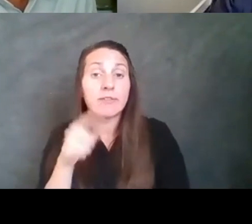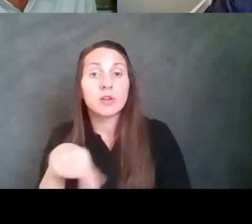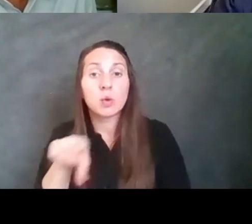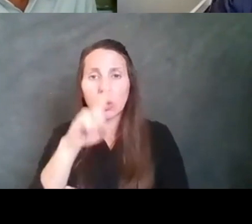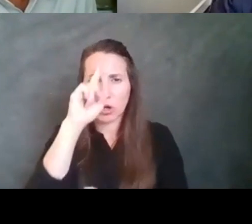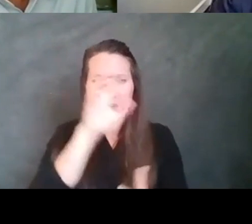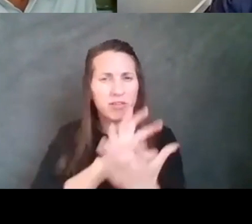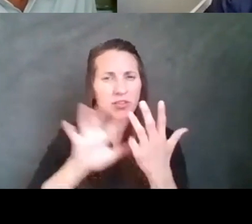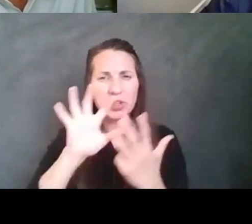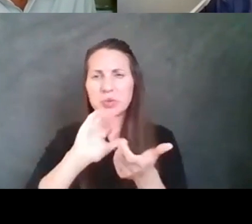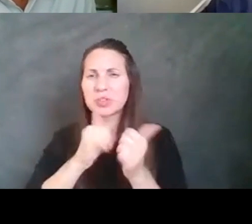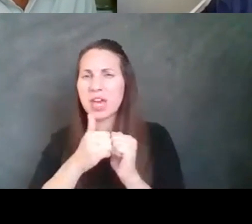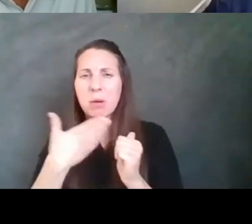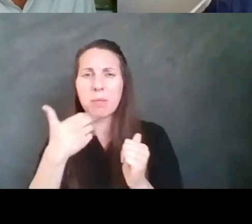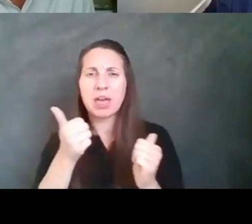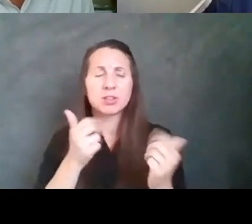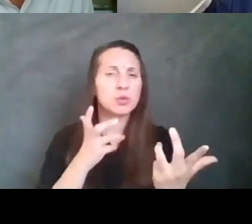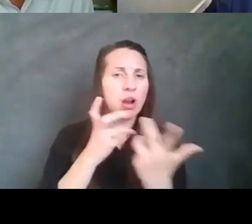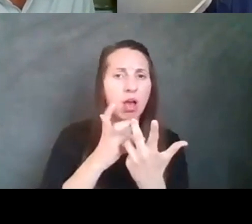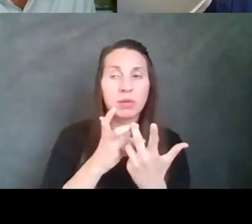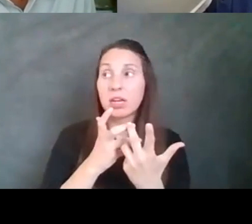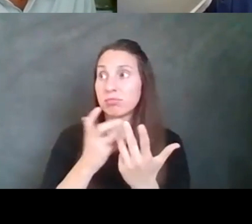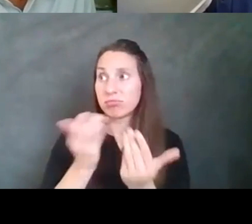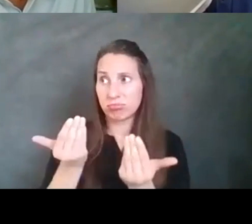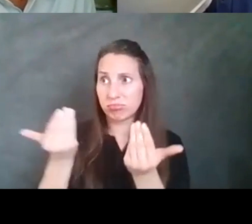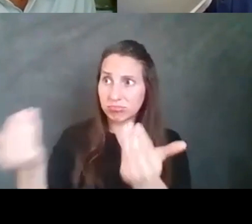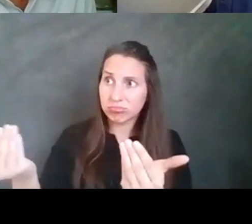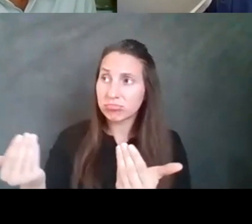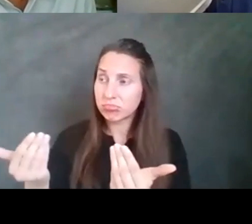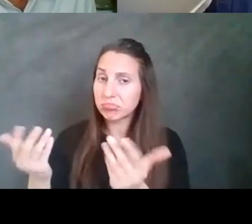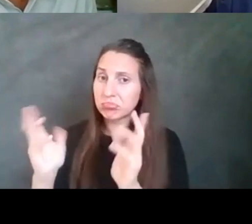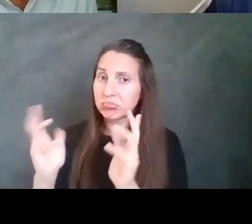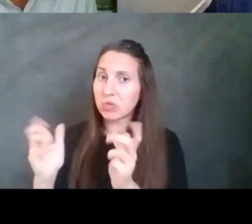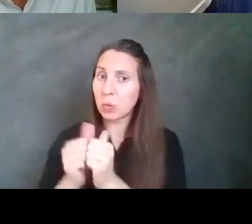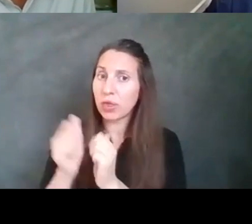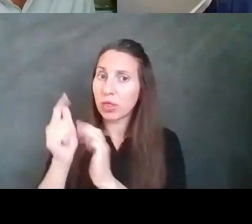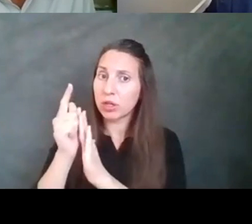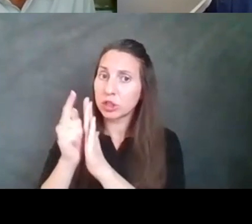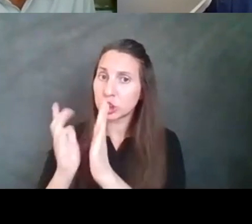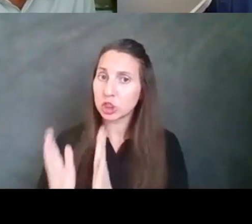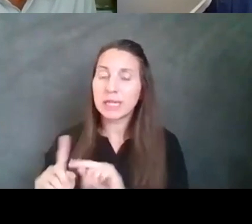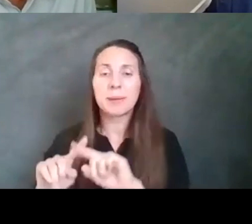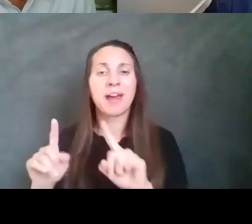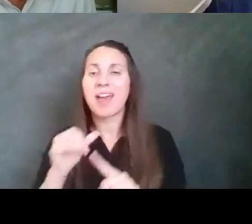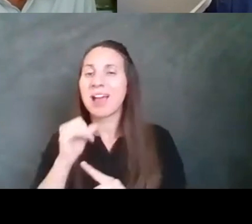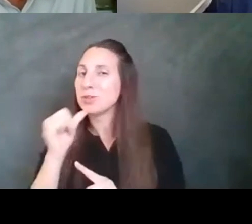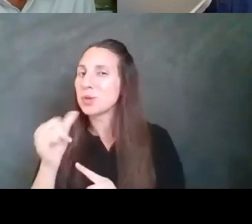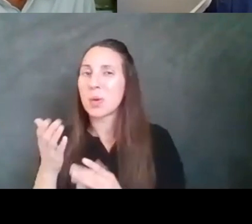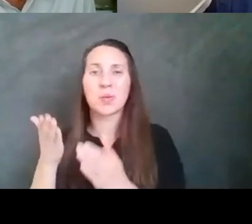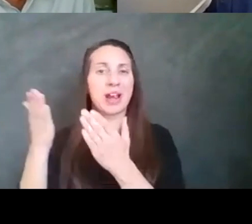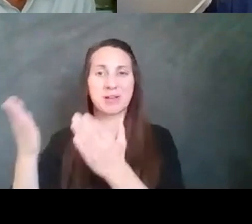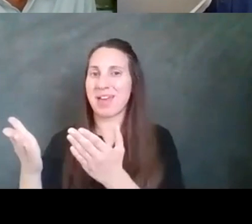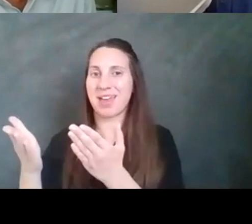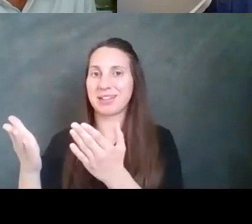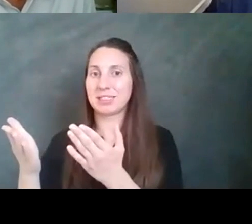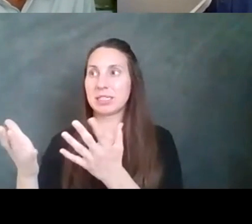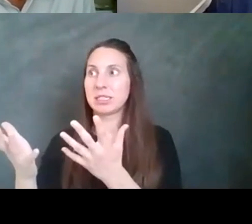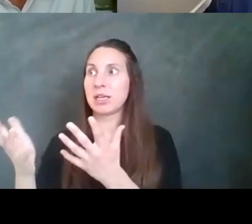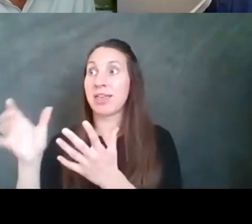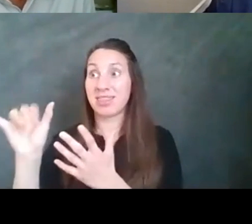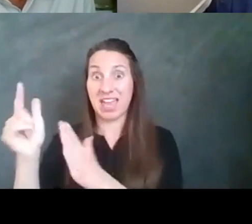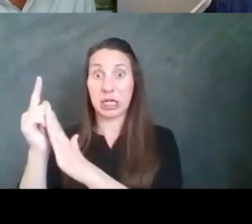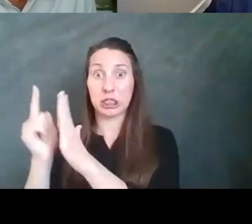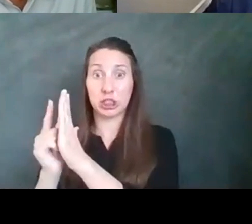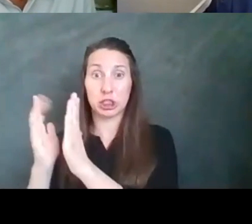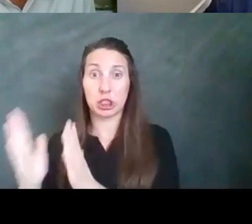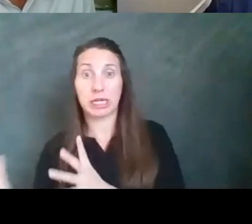to accommodate, to speak to an attorney, but I would not recommend having that attorney be a part of the process, because